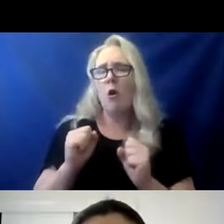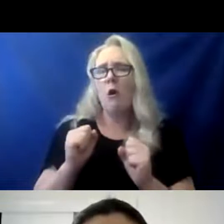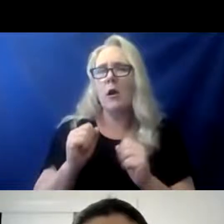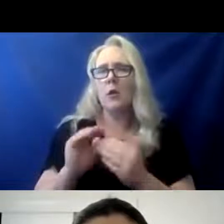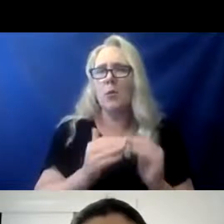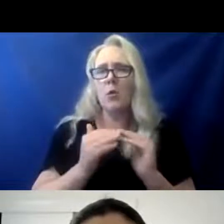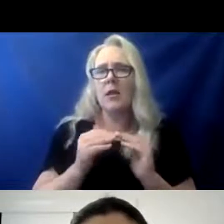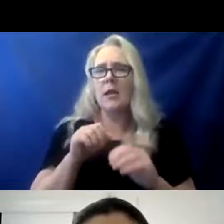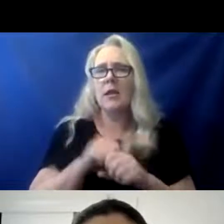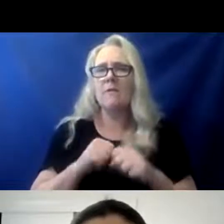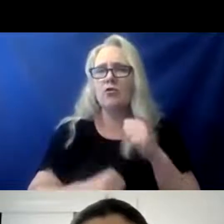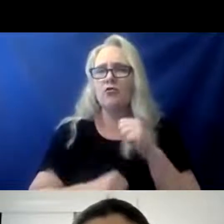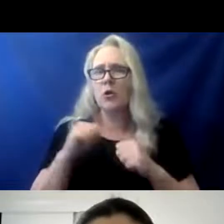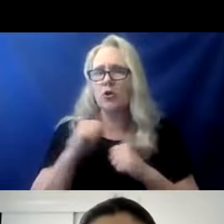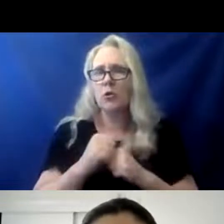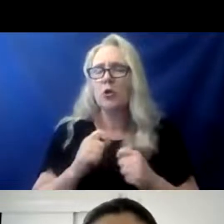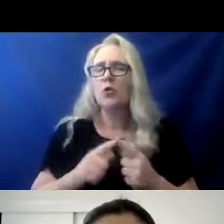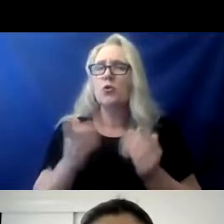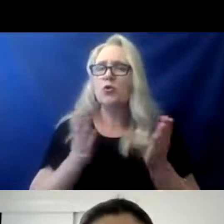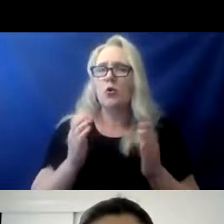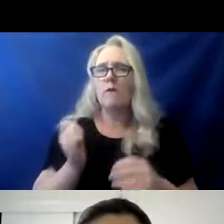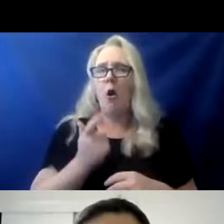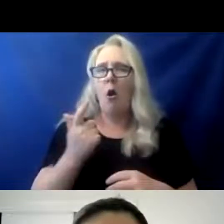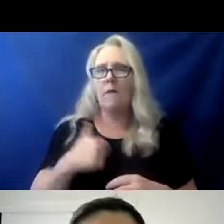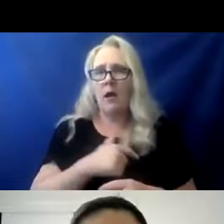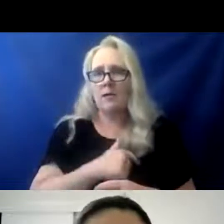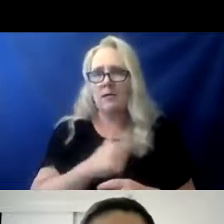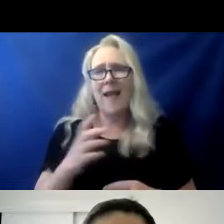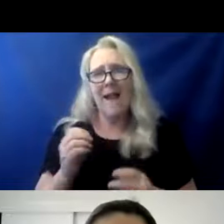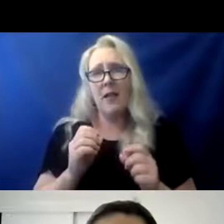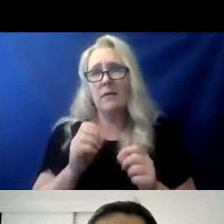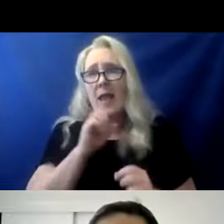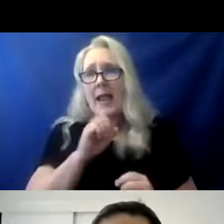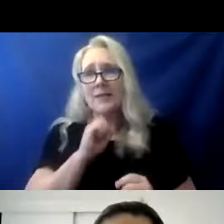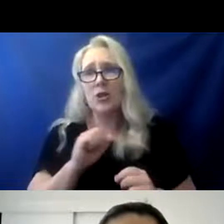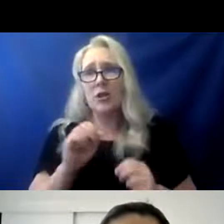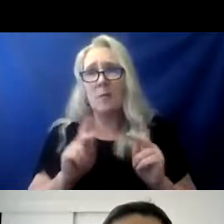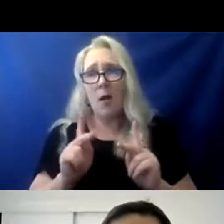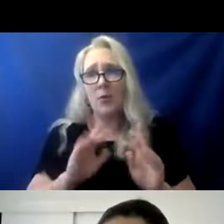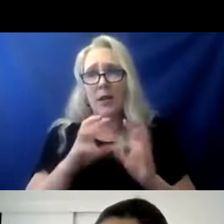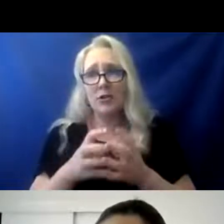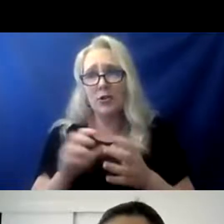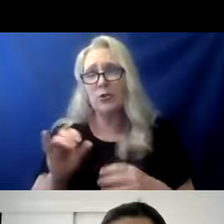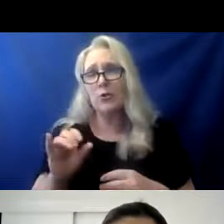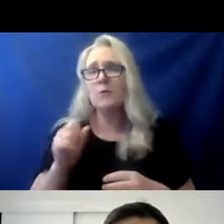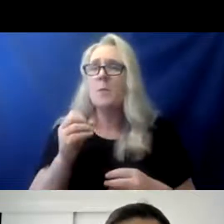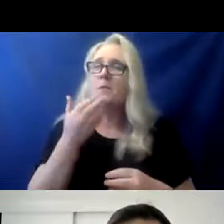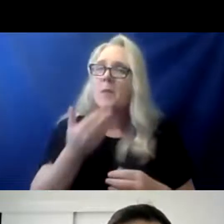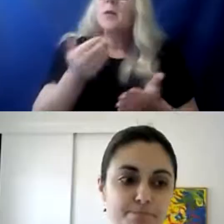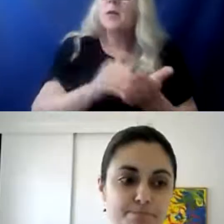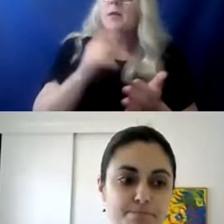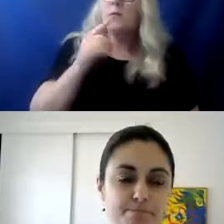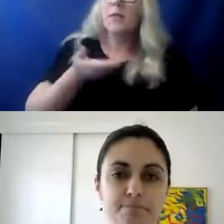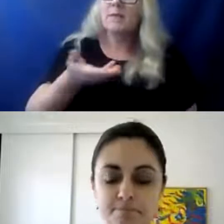will be there to serve all of us, and particularly to serve our aging population. So thank you again for the invitation.